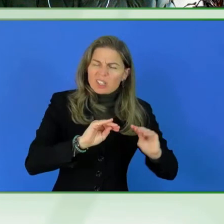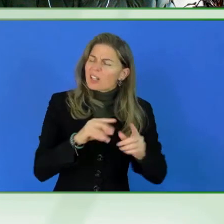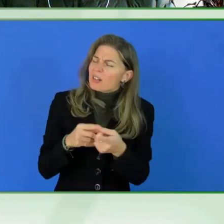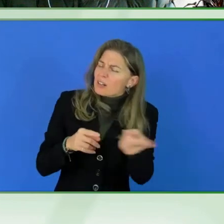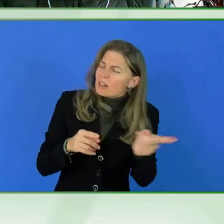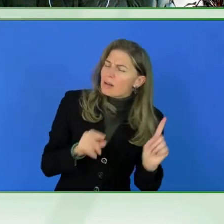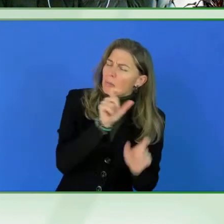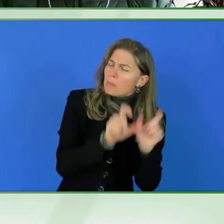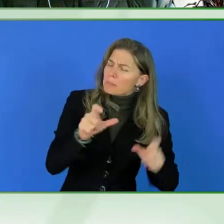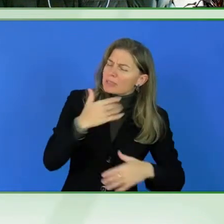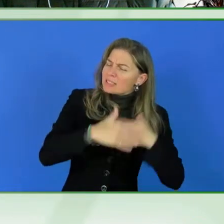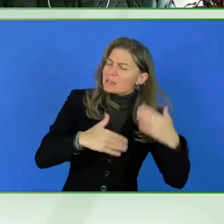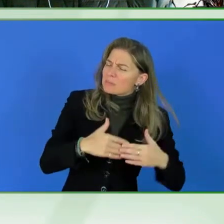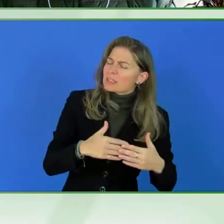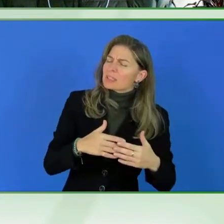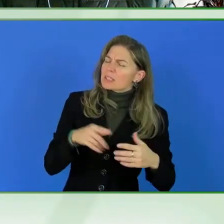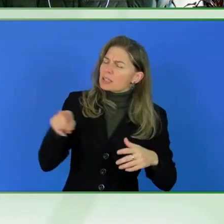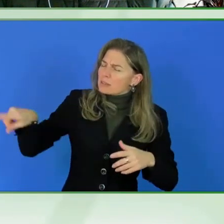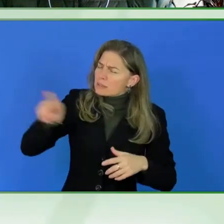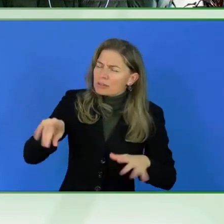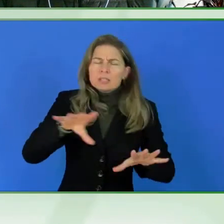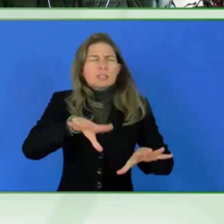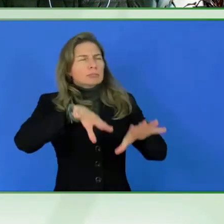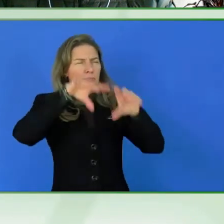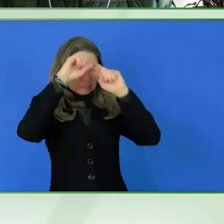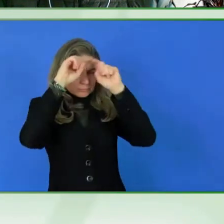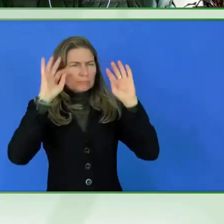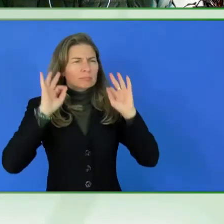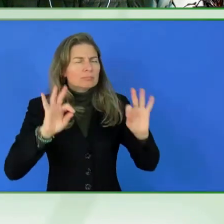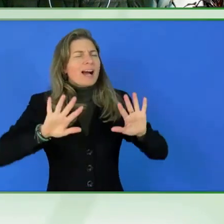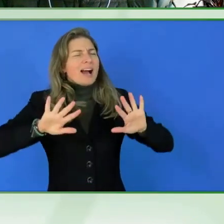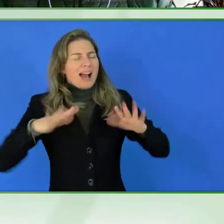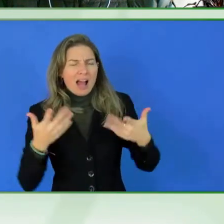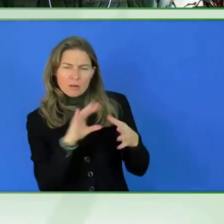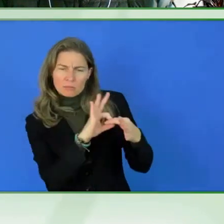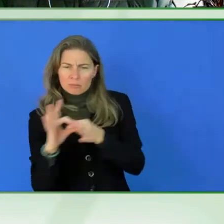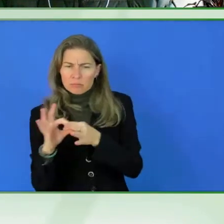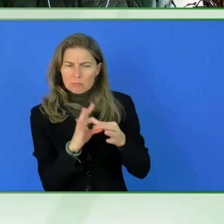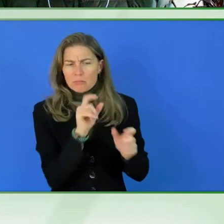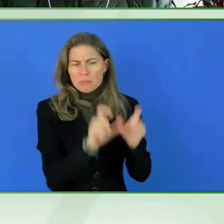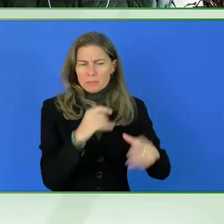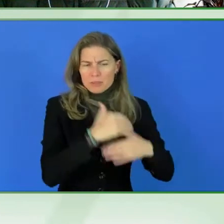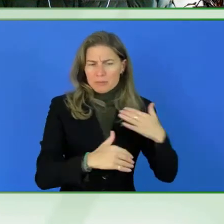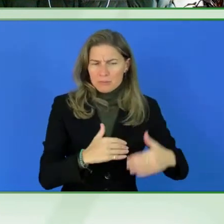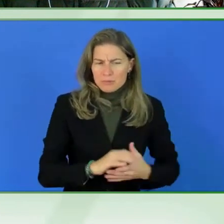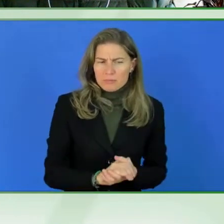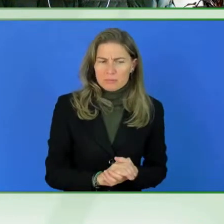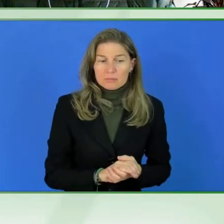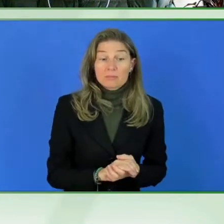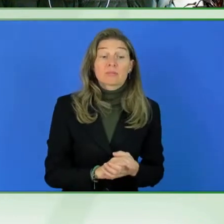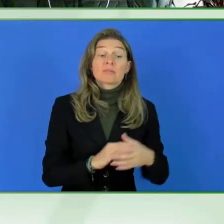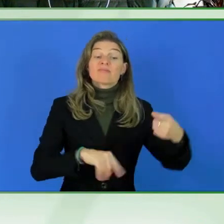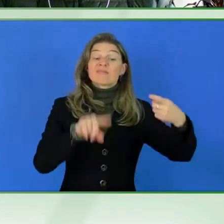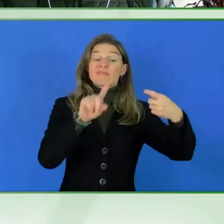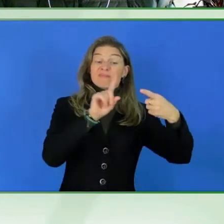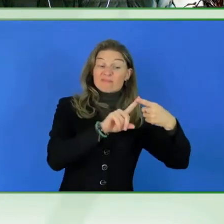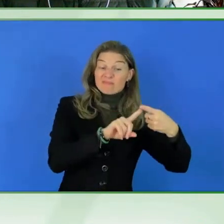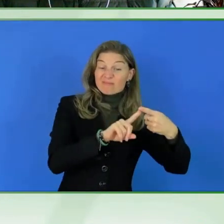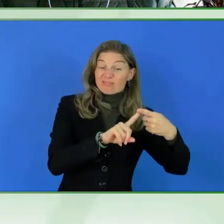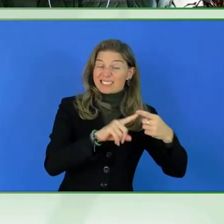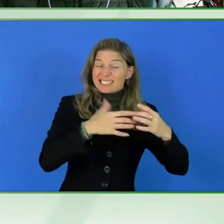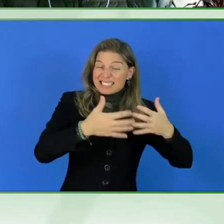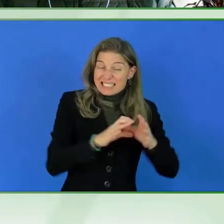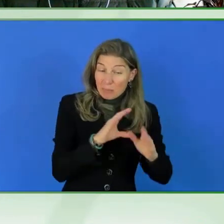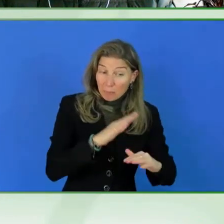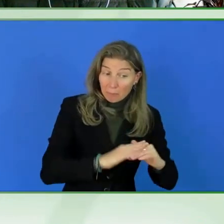team's sense and ownership on this, we set annual inclusive award for outstanding leaders and teams